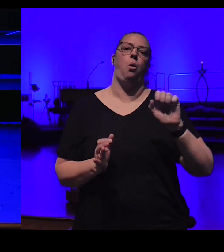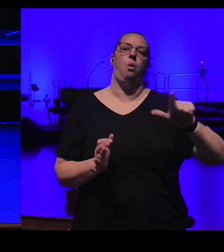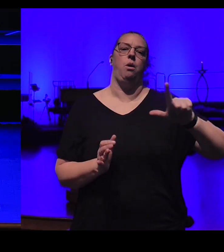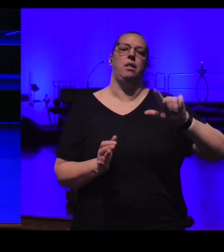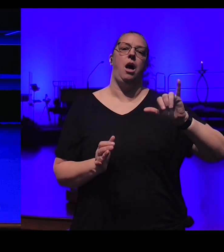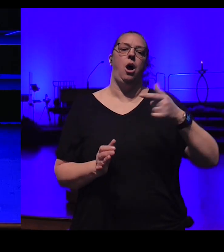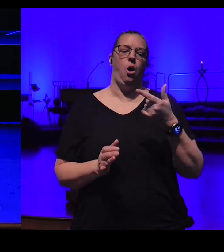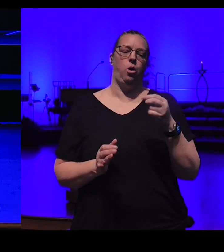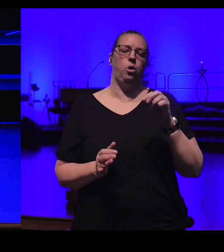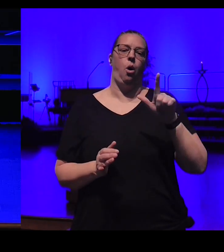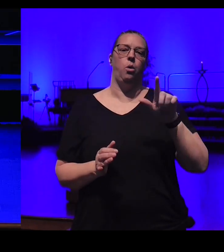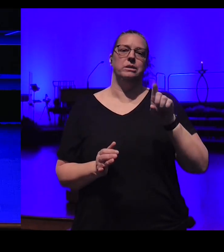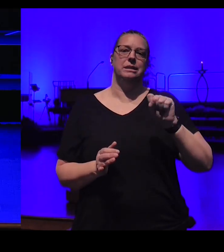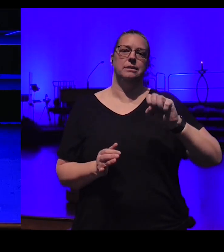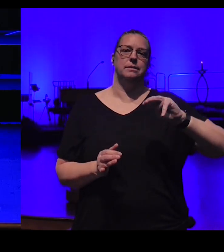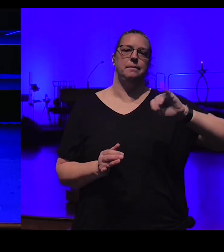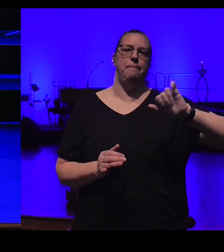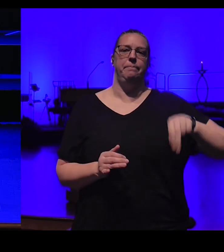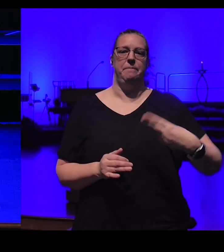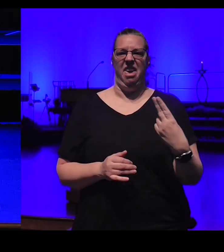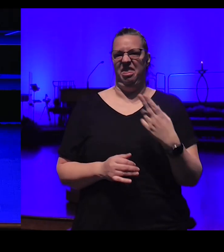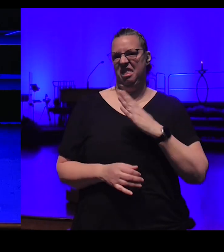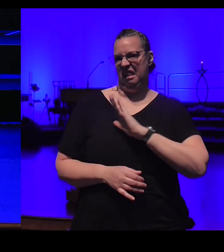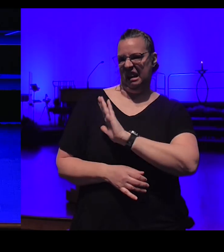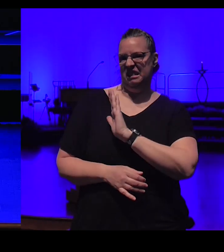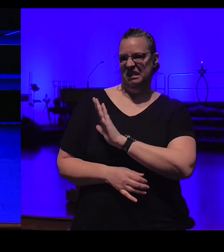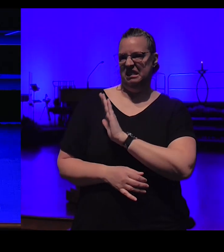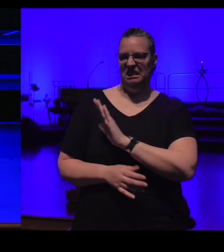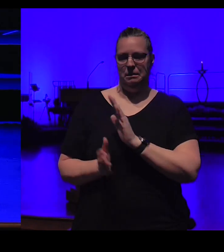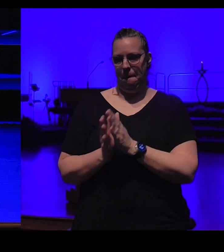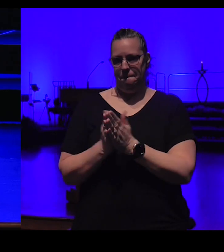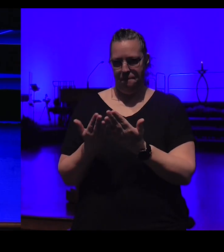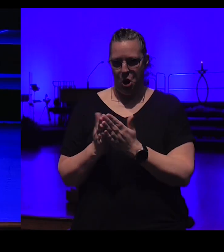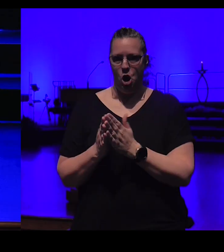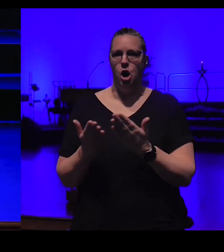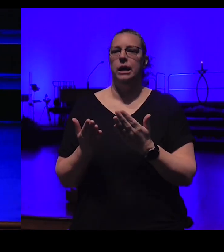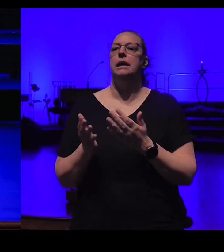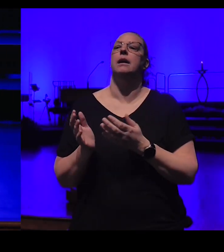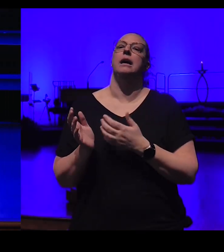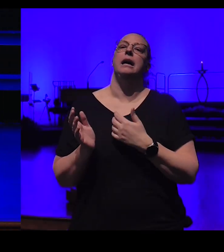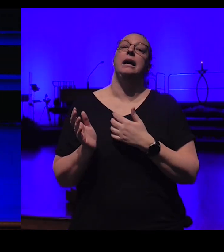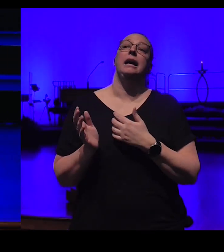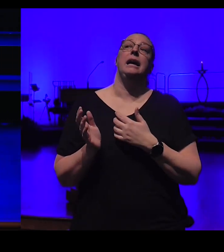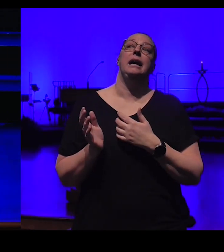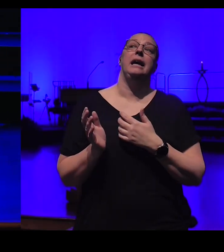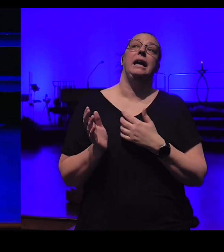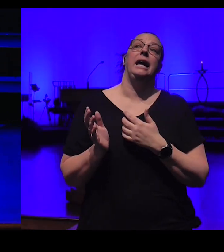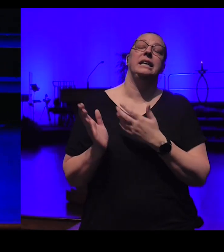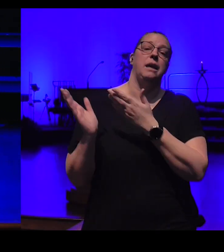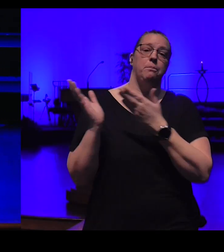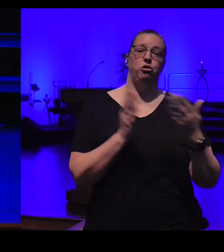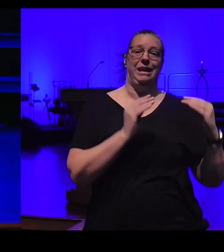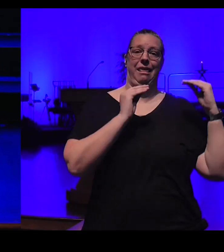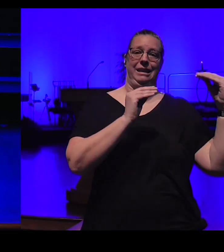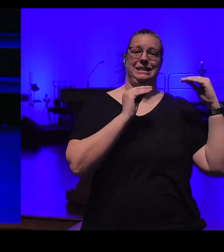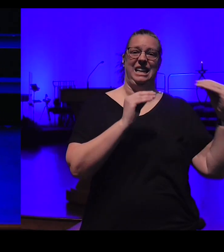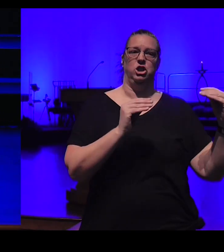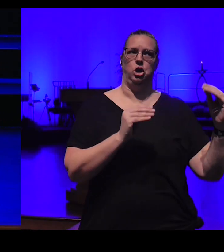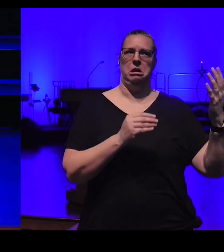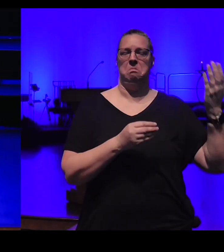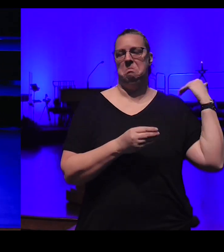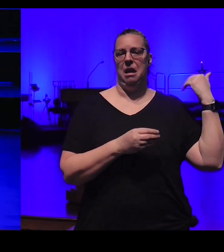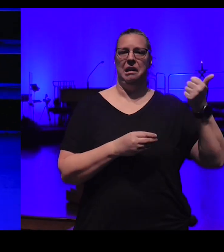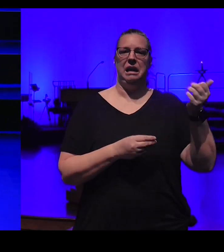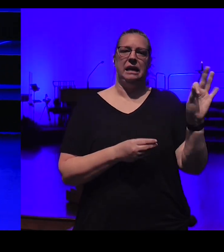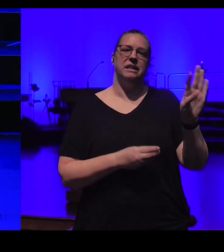of Mysticism, and he's the one that took the Infinite Way teachings across the world, largely in the 1940s. And I